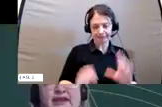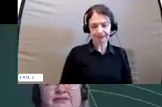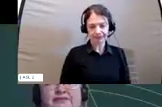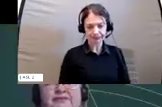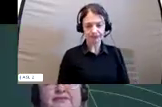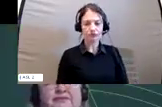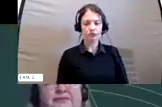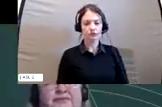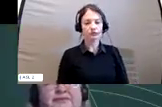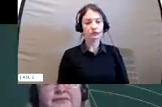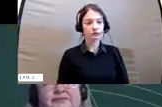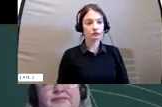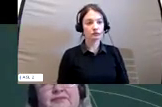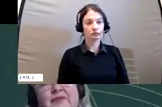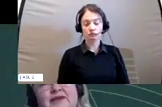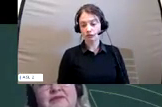Thanks, Marie.